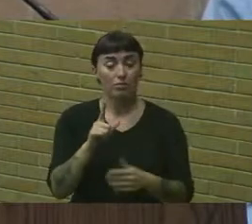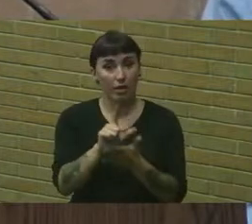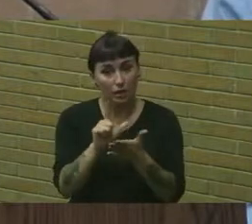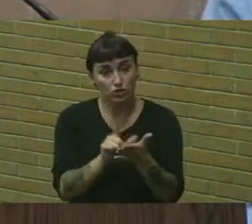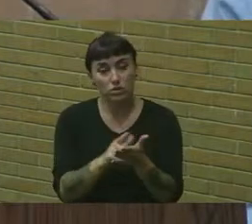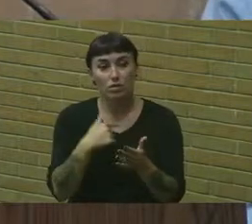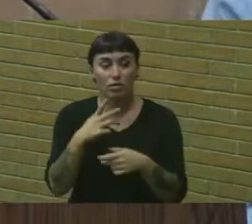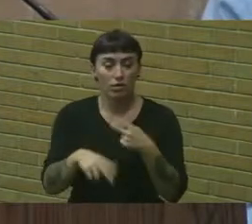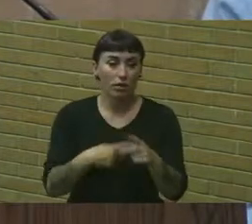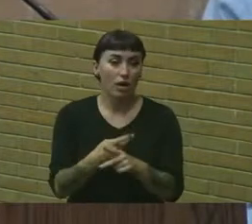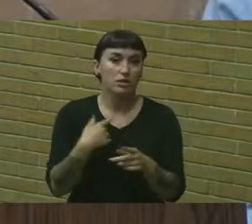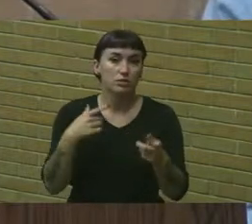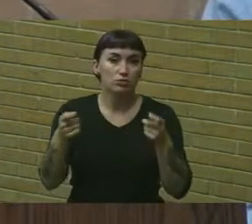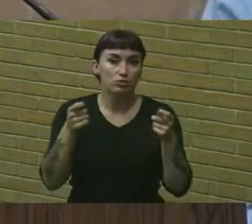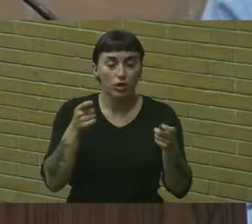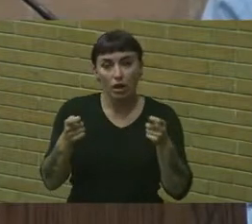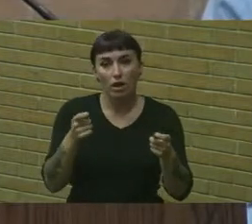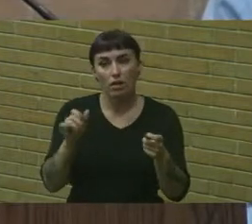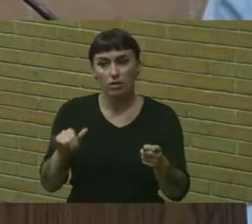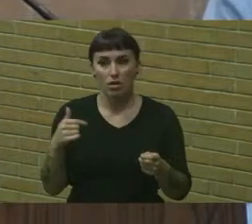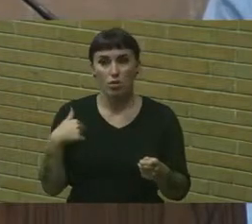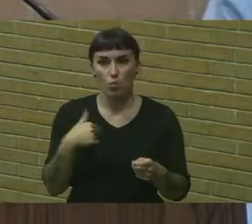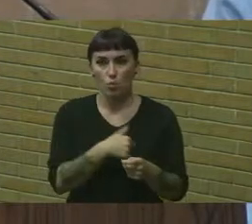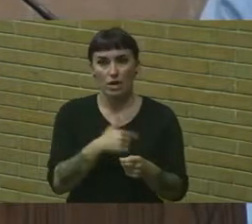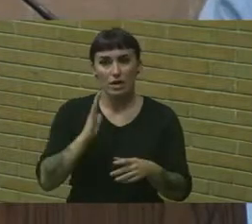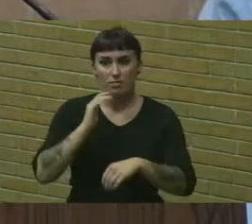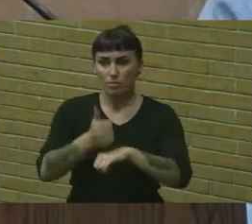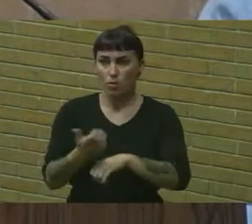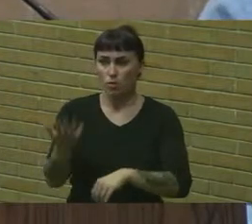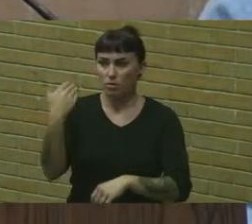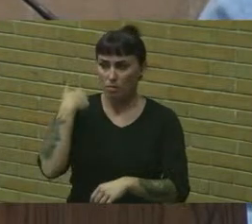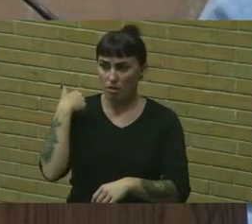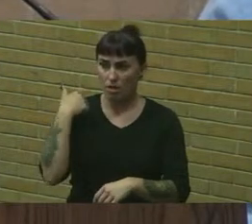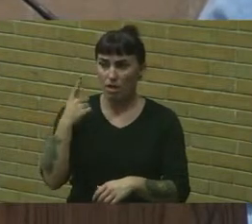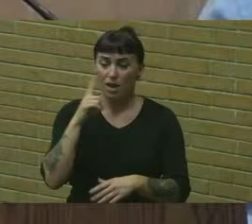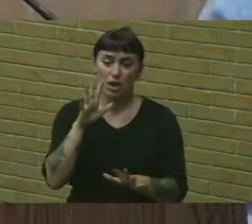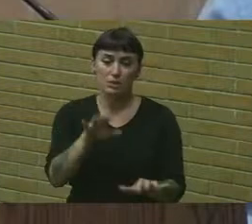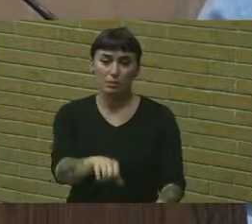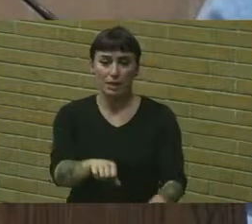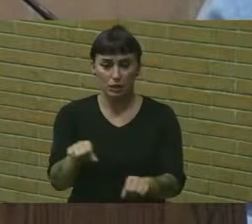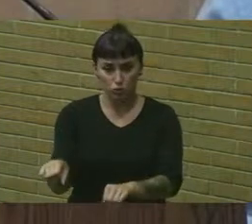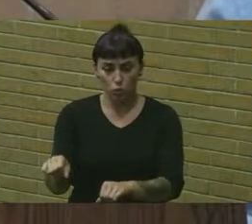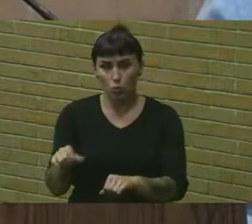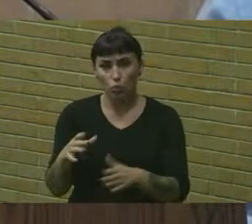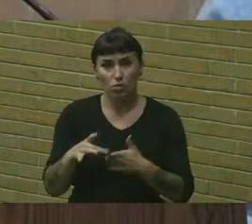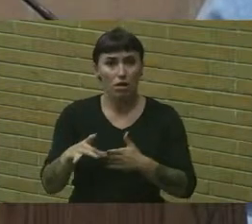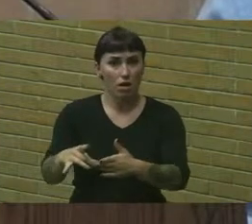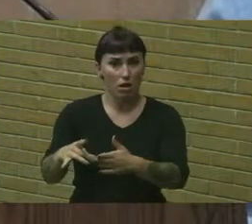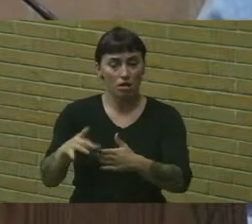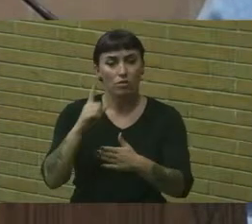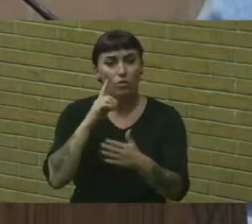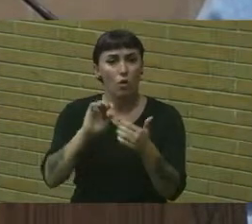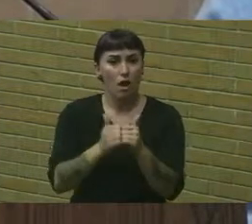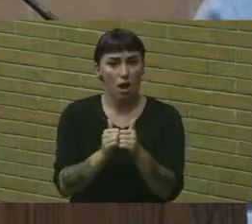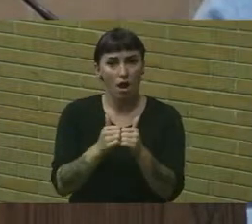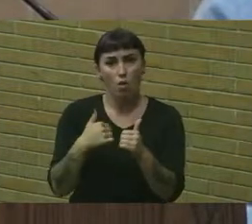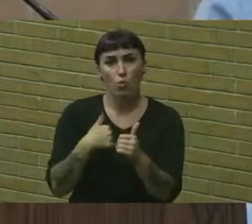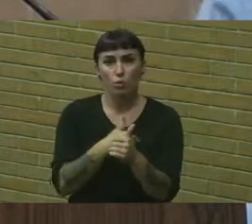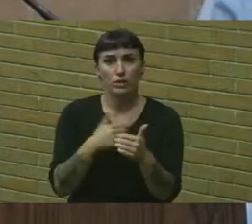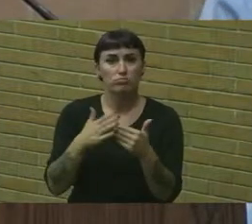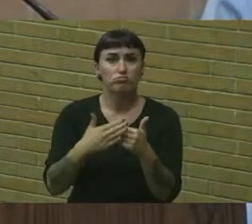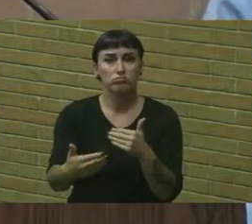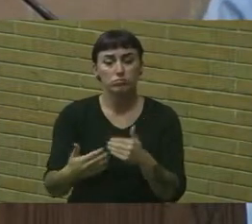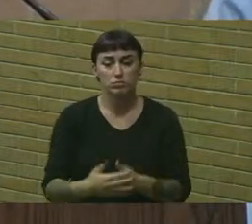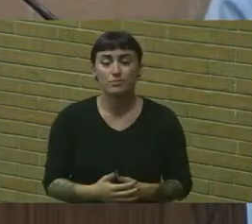the kinds of regulations that we have imposed in the past as a potential guide for how we proceed